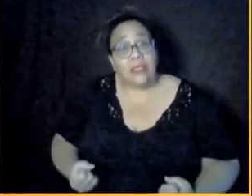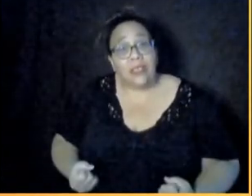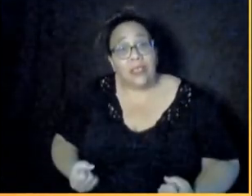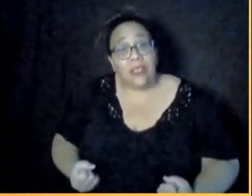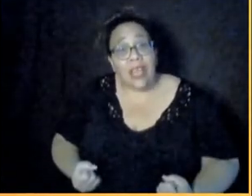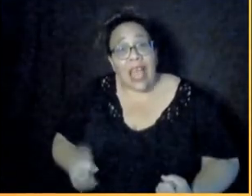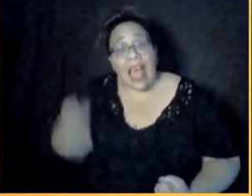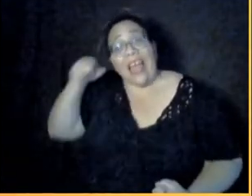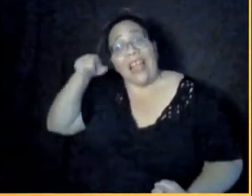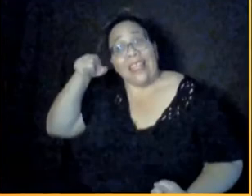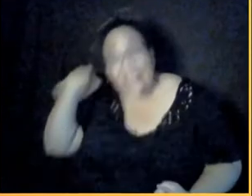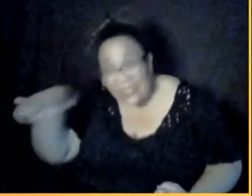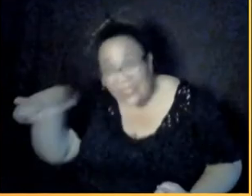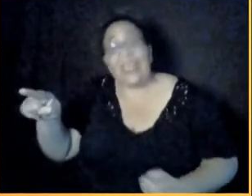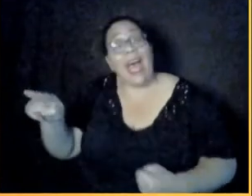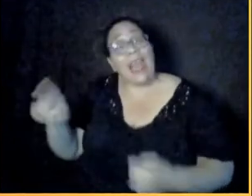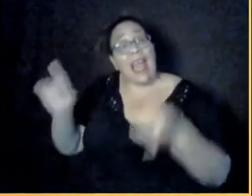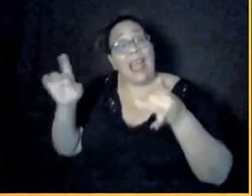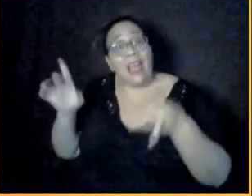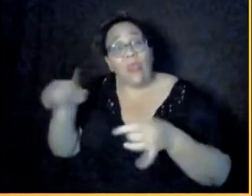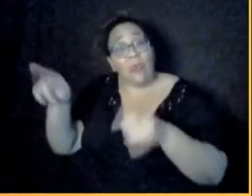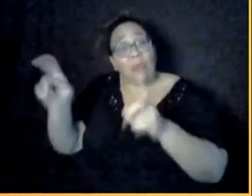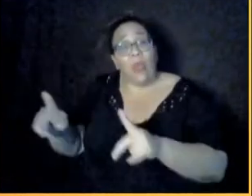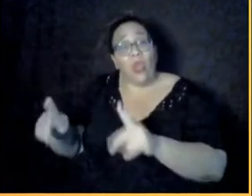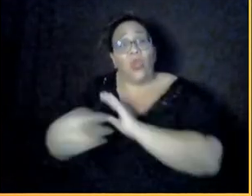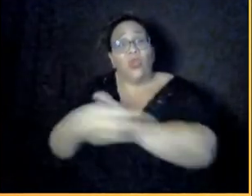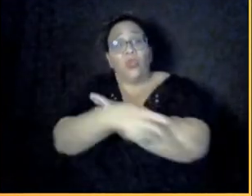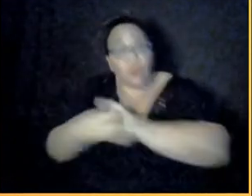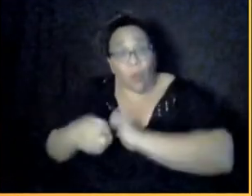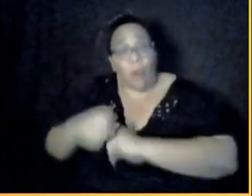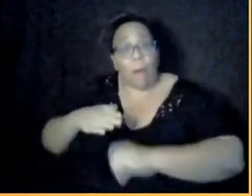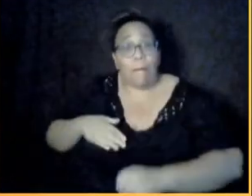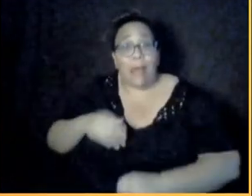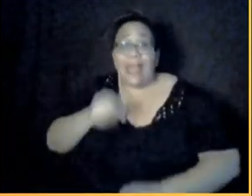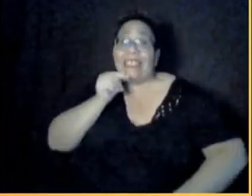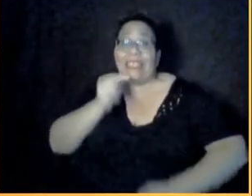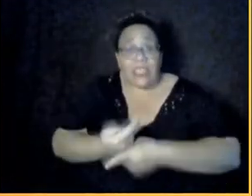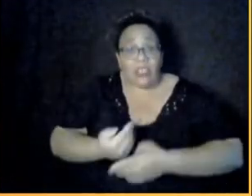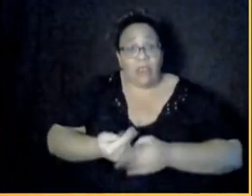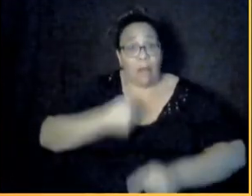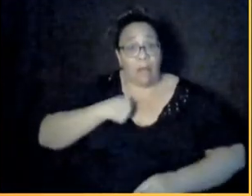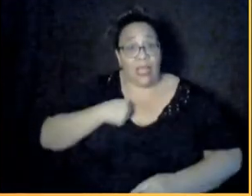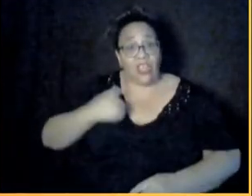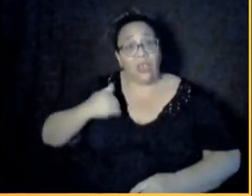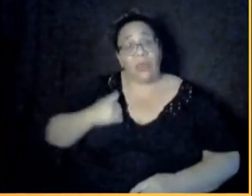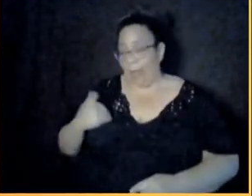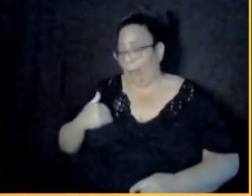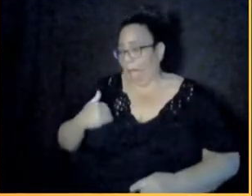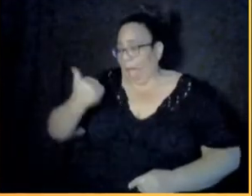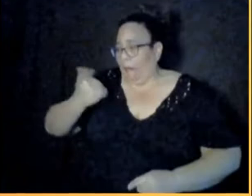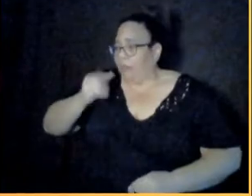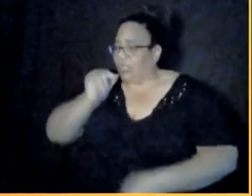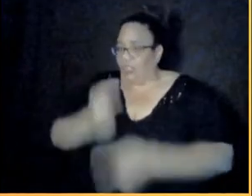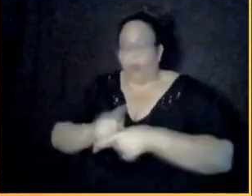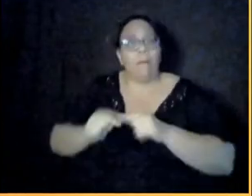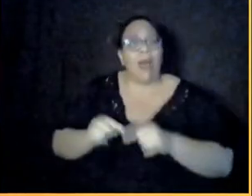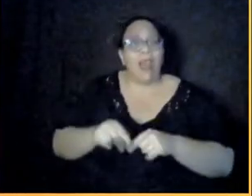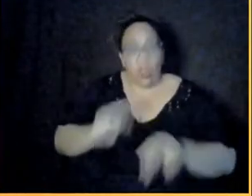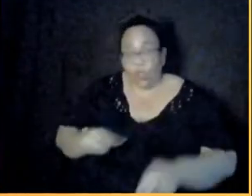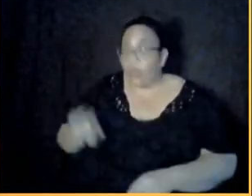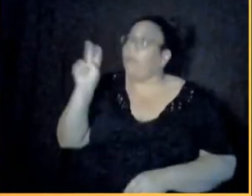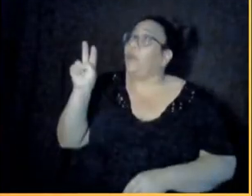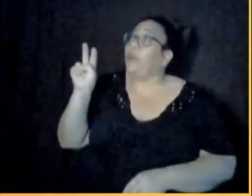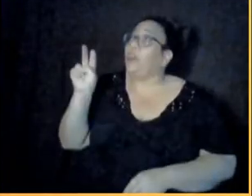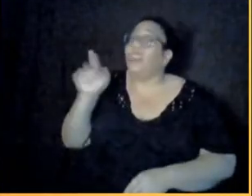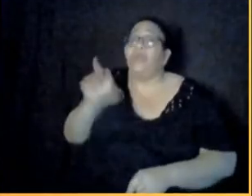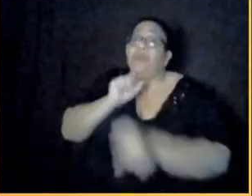away from me, and she was someone big in my life. Like, you know, she was my little sister, but I looked up to my little sister. She was my little sister that was my